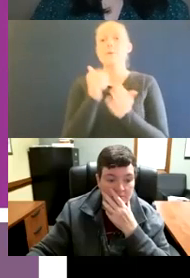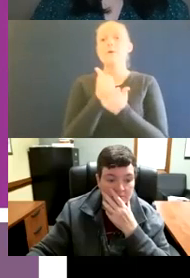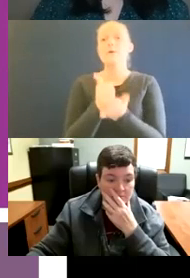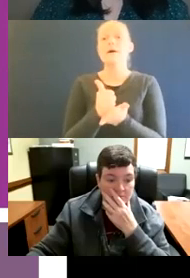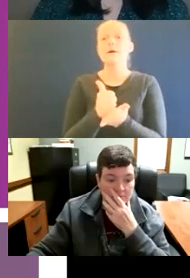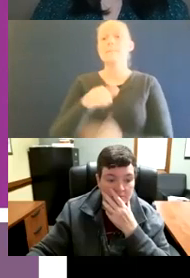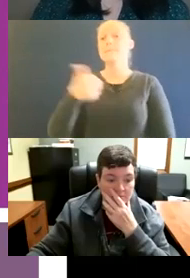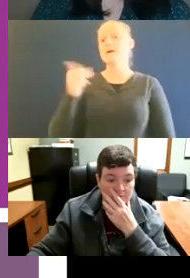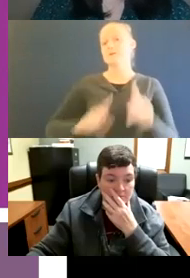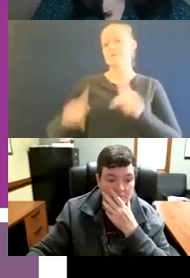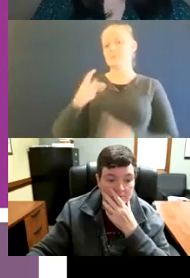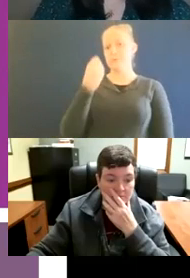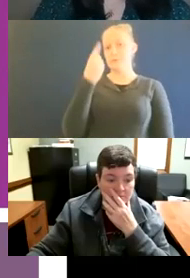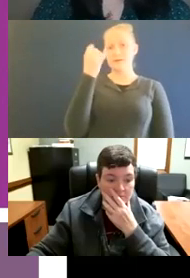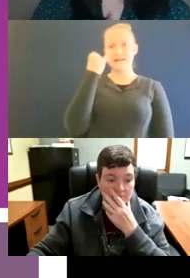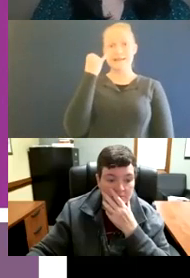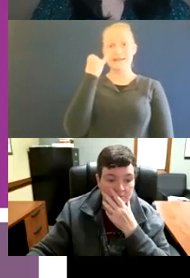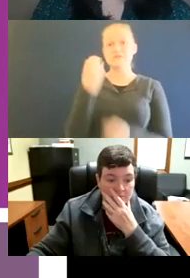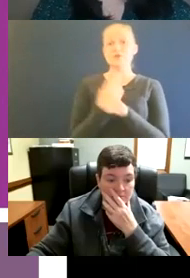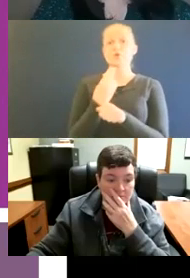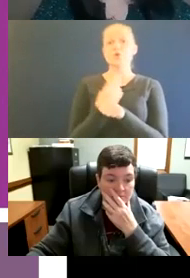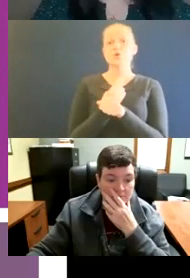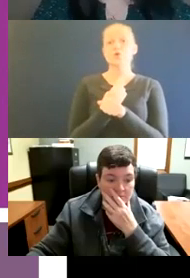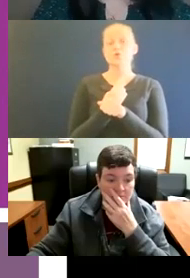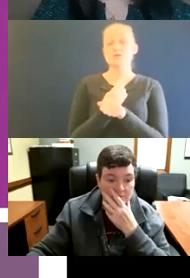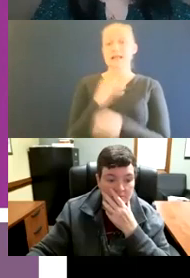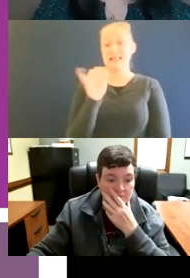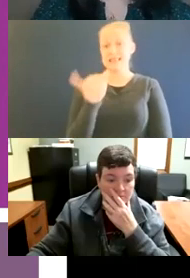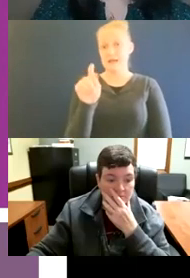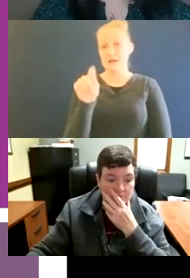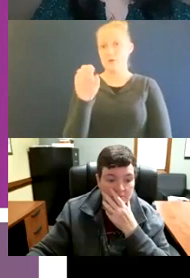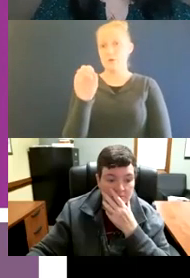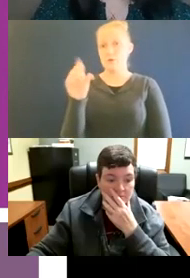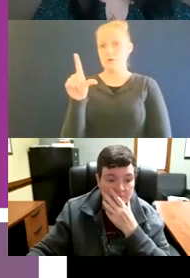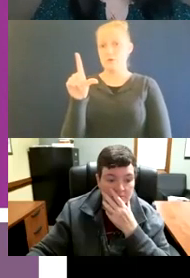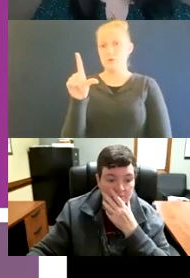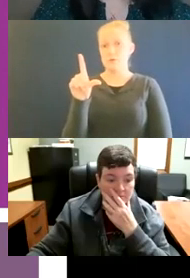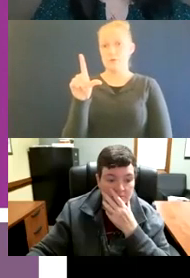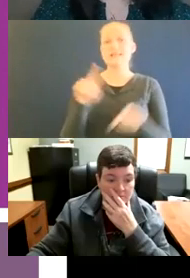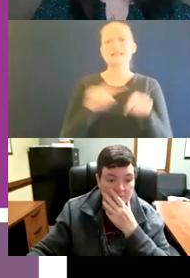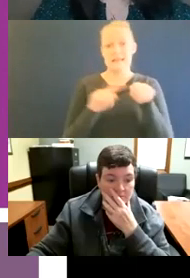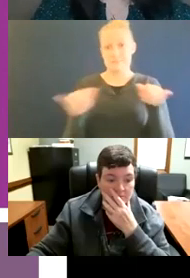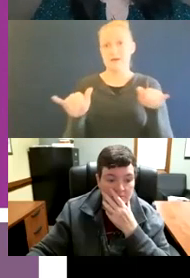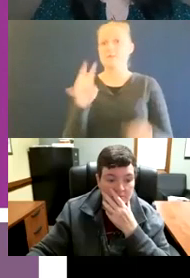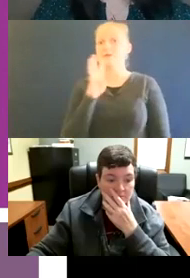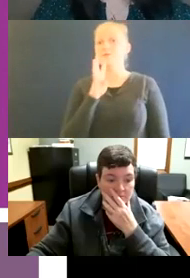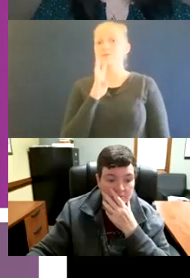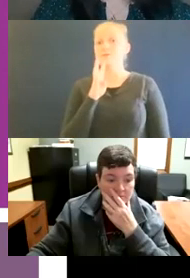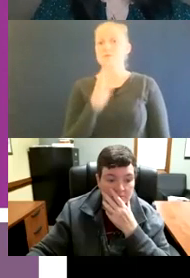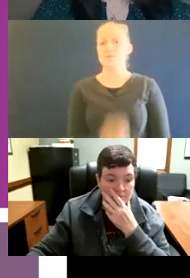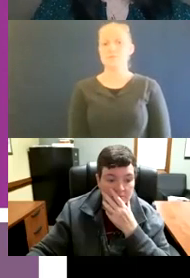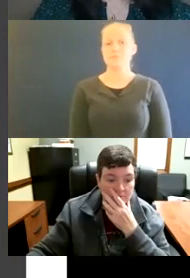his peers and his teachers if he uses that in addition to his verbal speech.